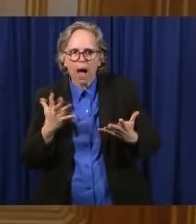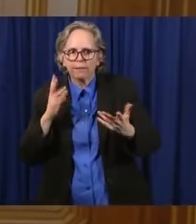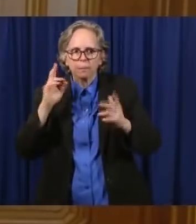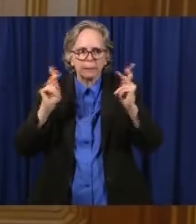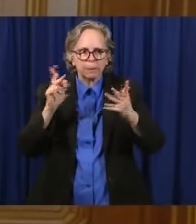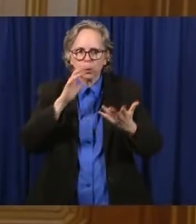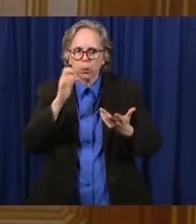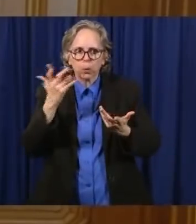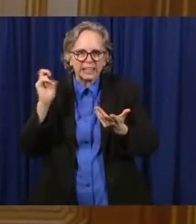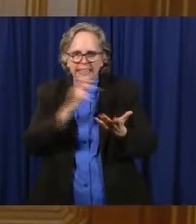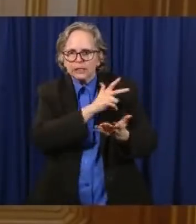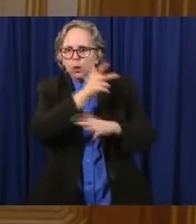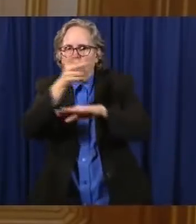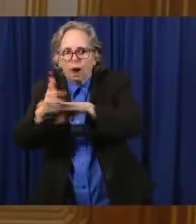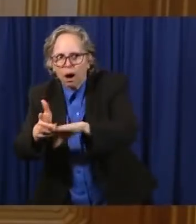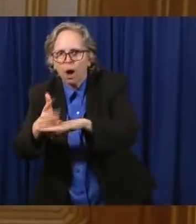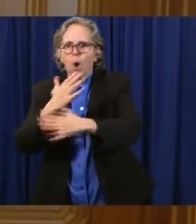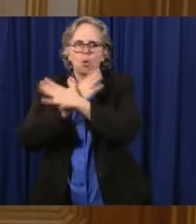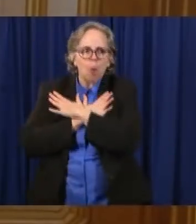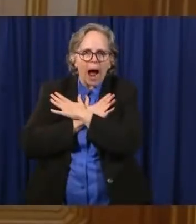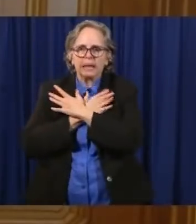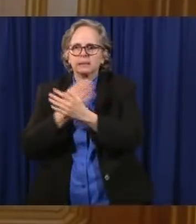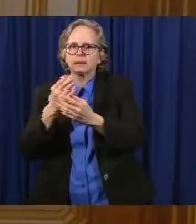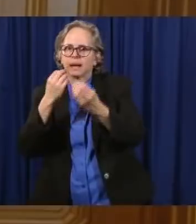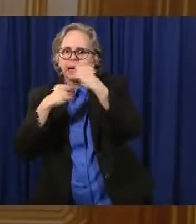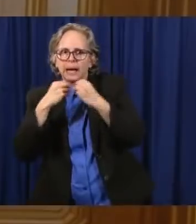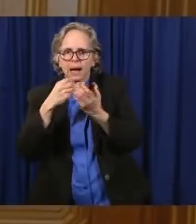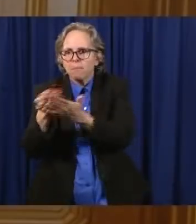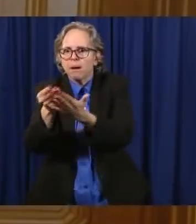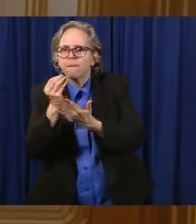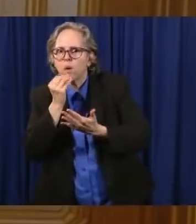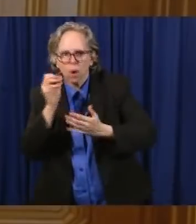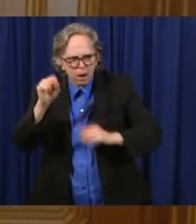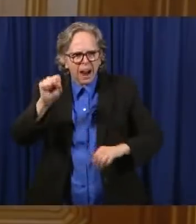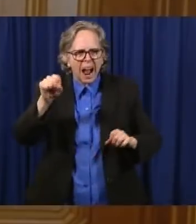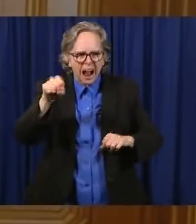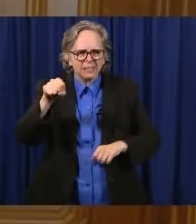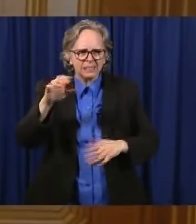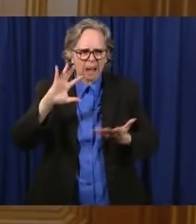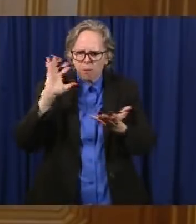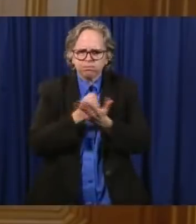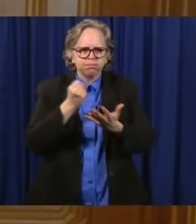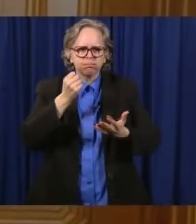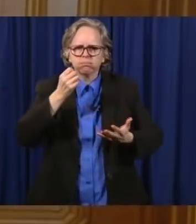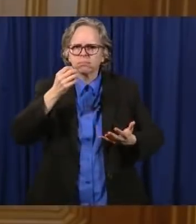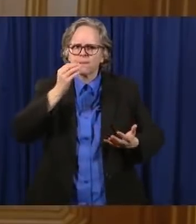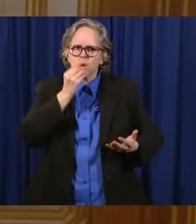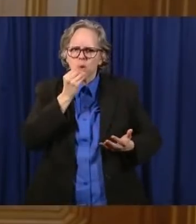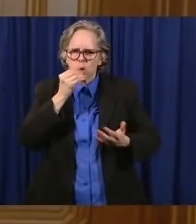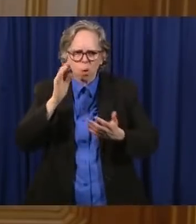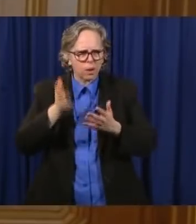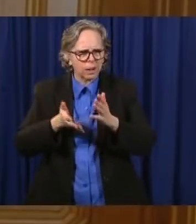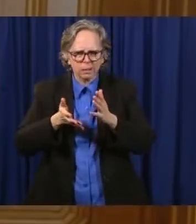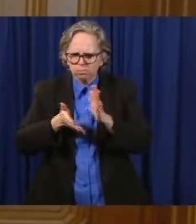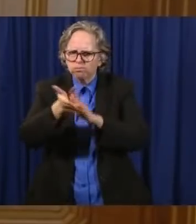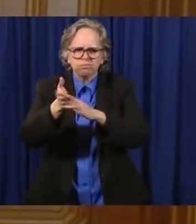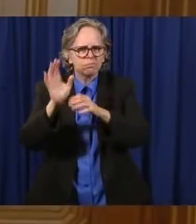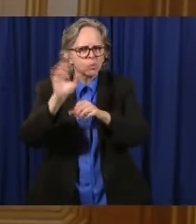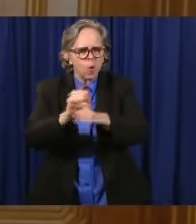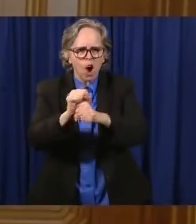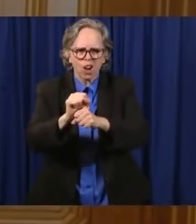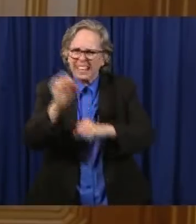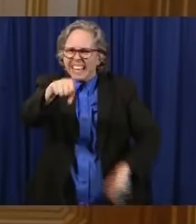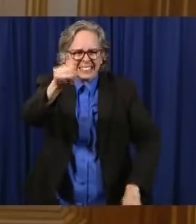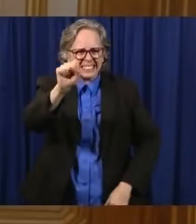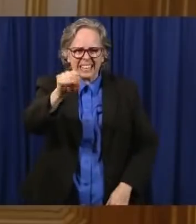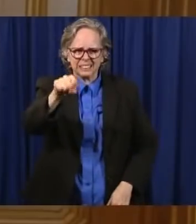stop, so that they will not have to get off, and that they'll be able to get the food that they need. And that would certainly be consistent with the